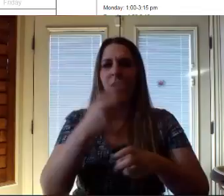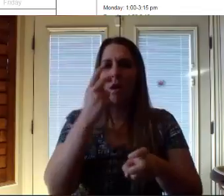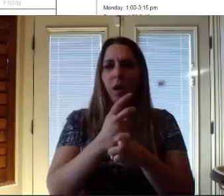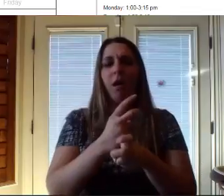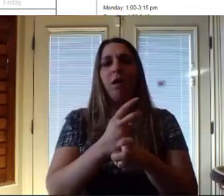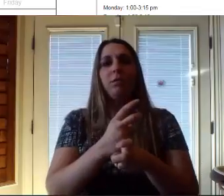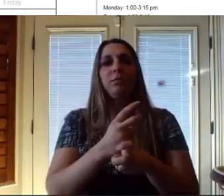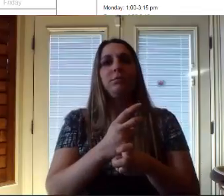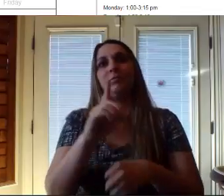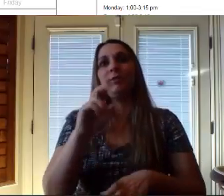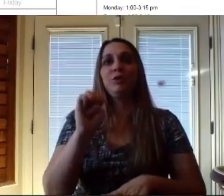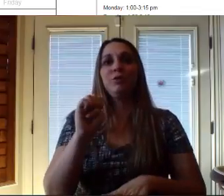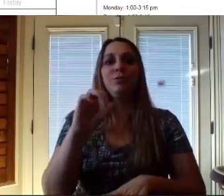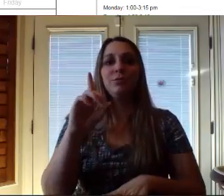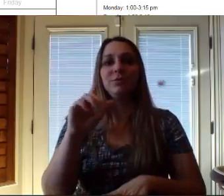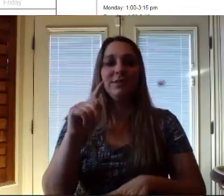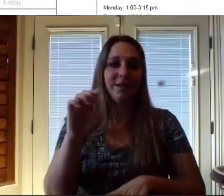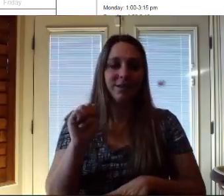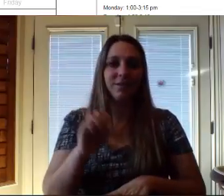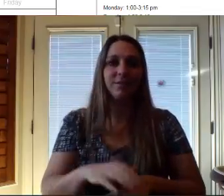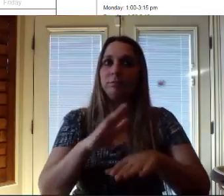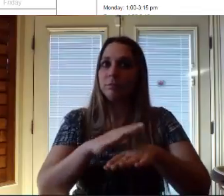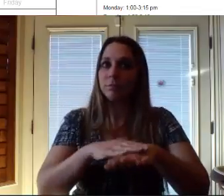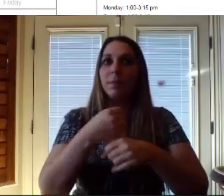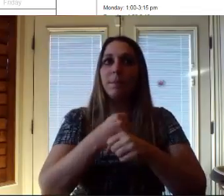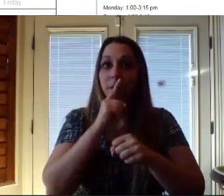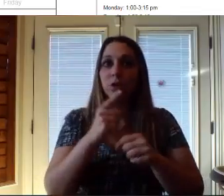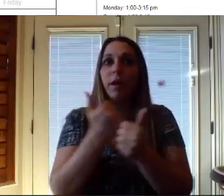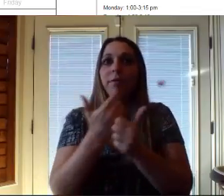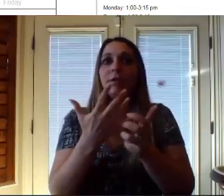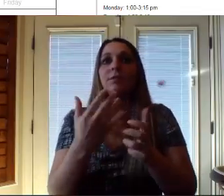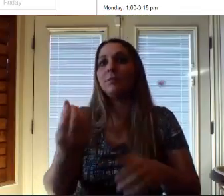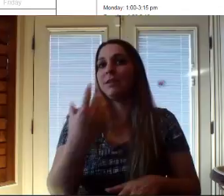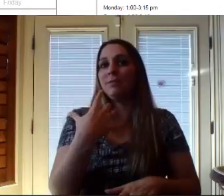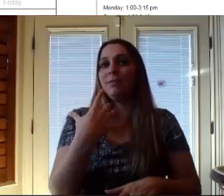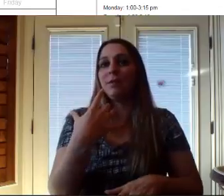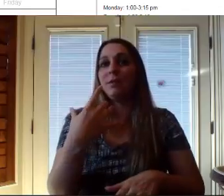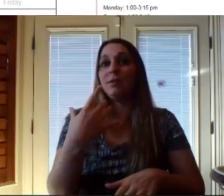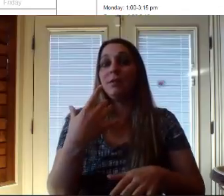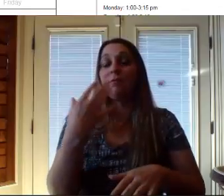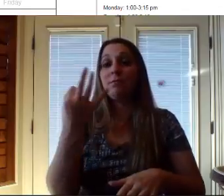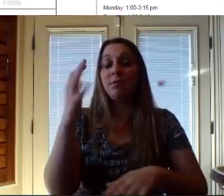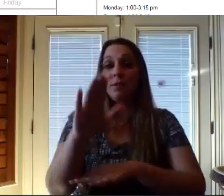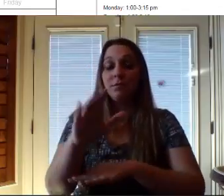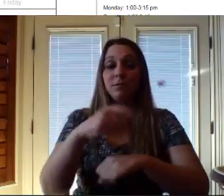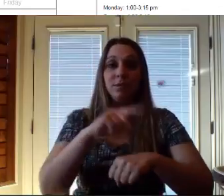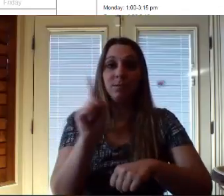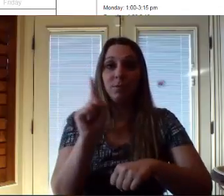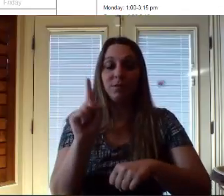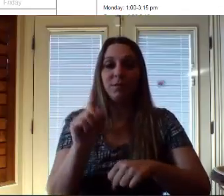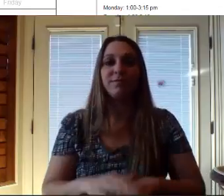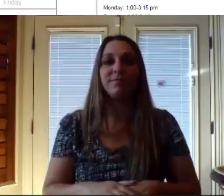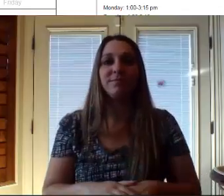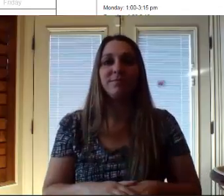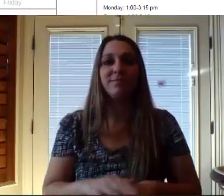extensions that I can grant. It is a hard deadline, and so make sure that everything is sent to me